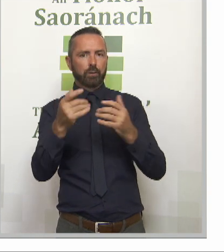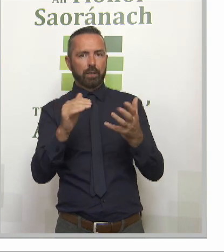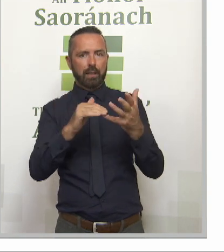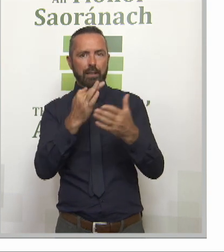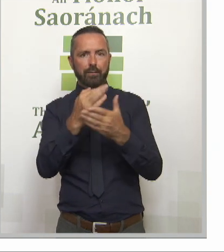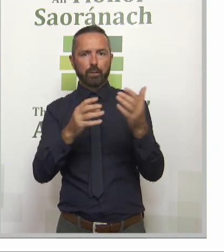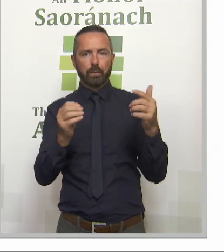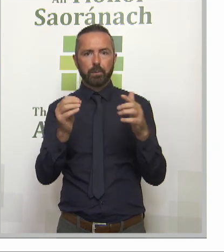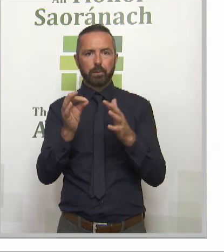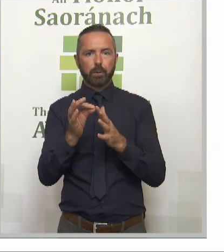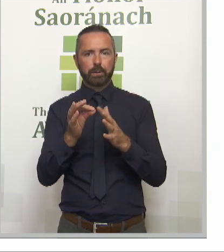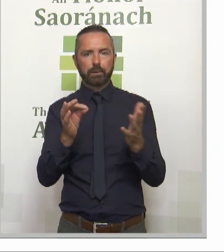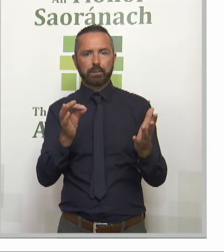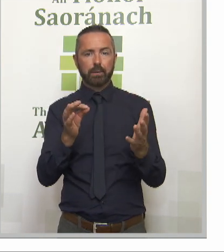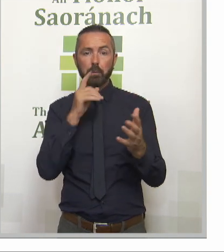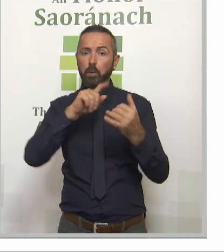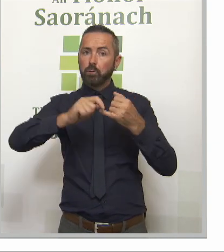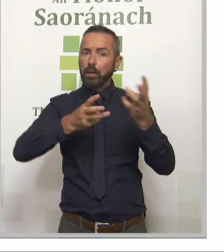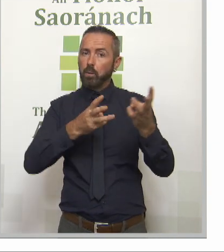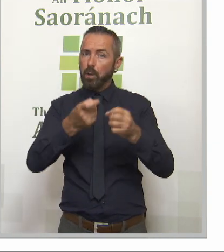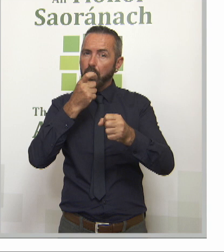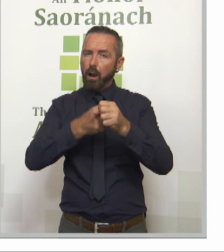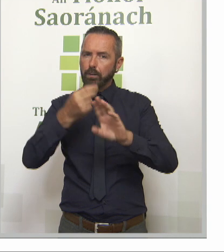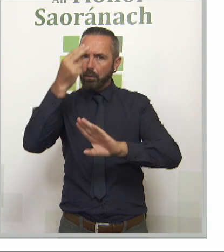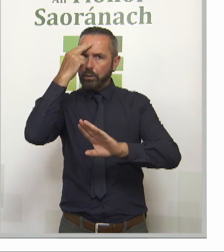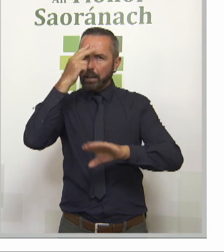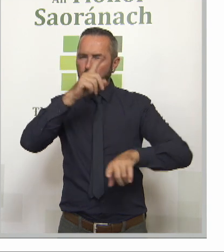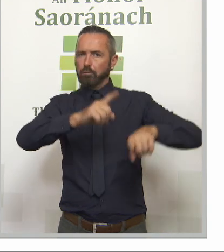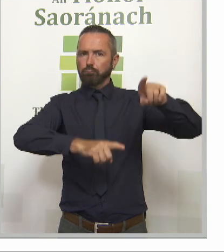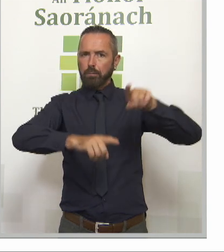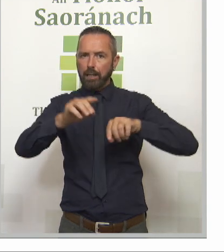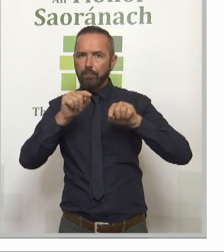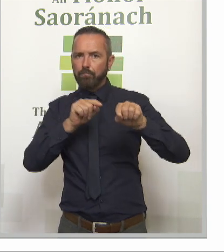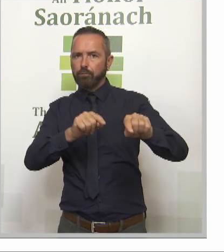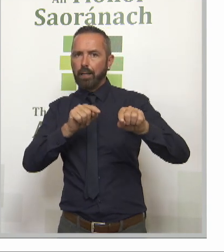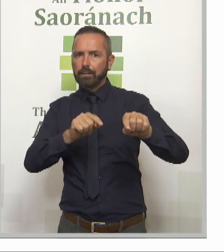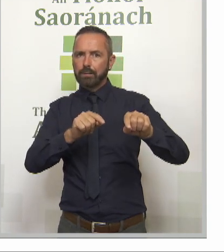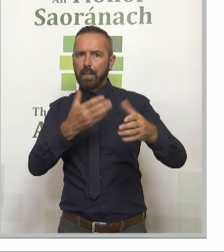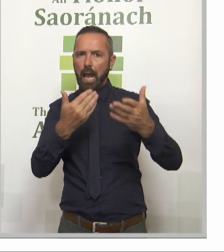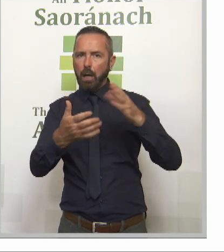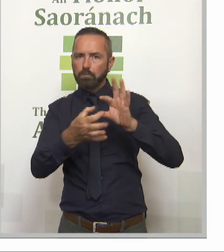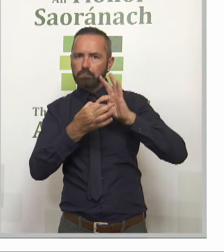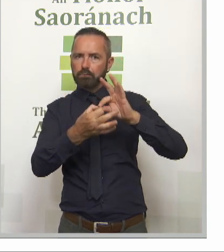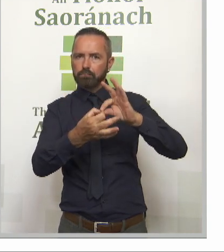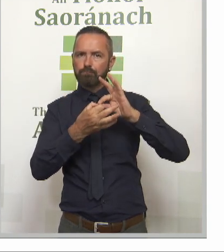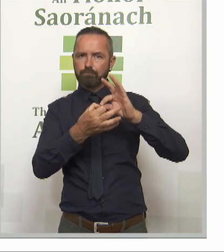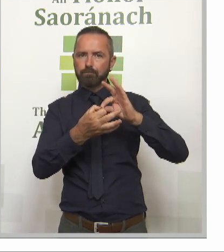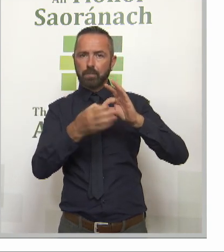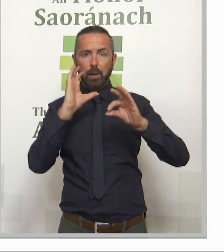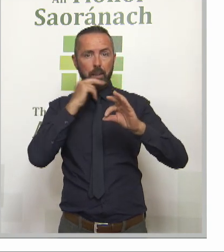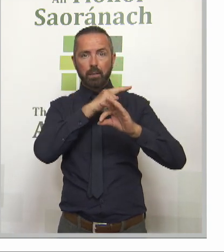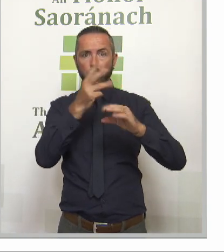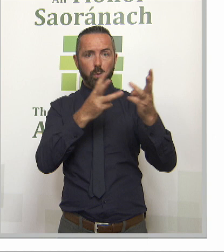And we are working hard to understand the range of those threats and how they interact with each other, because they don't work